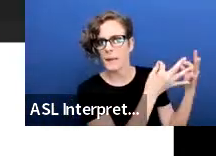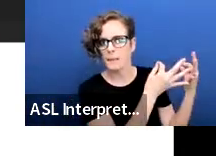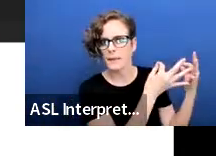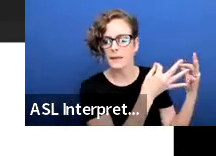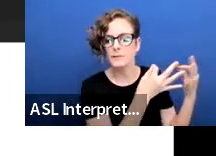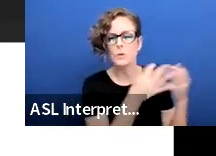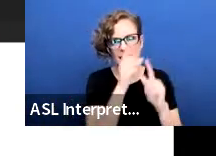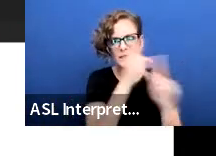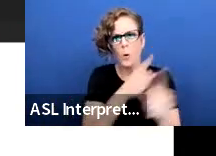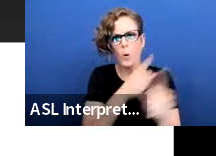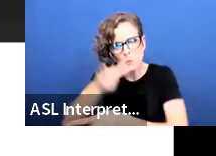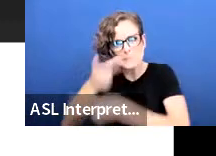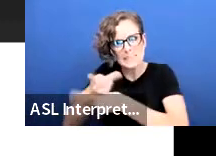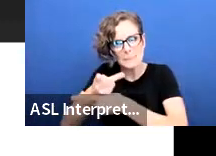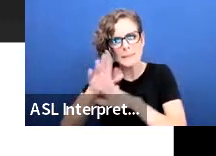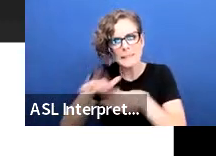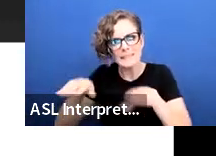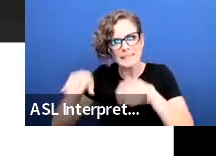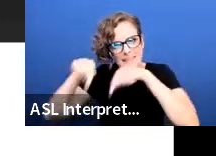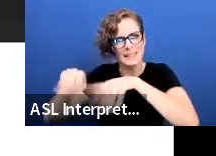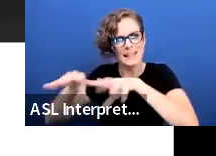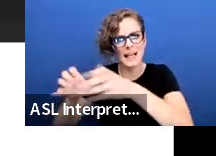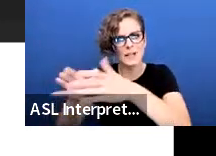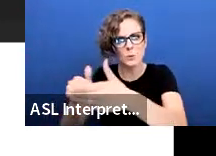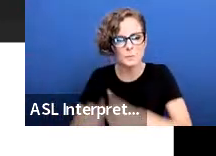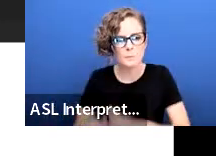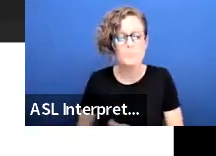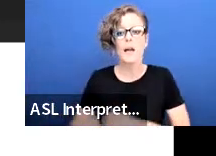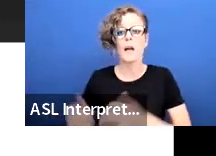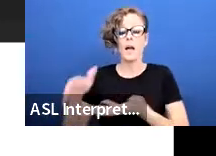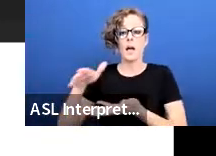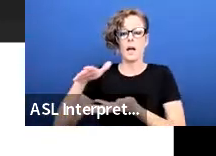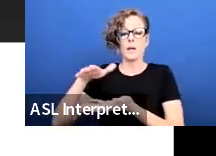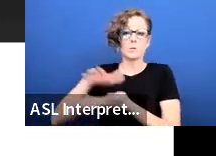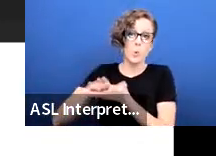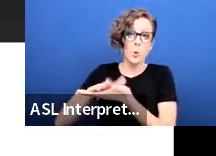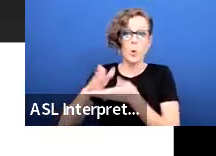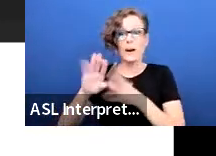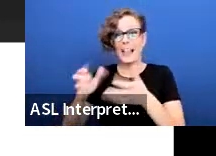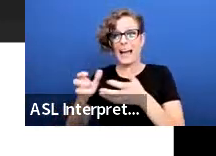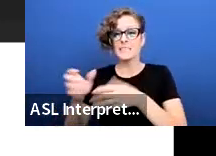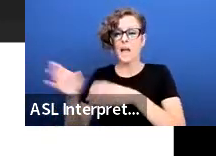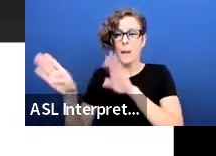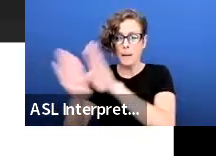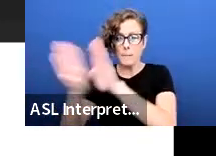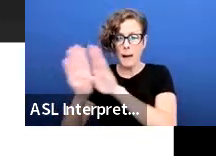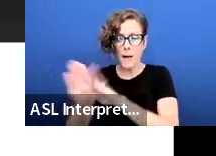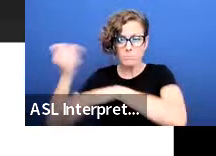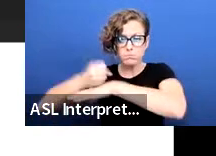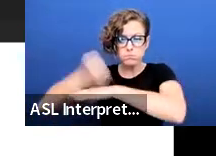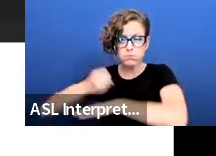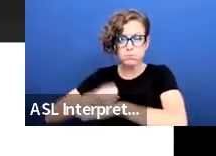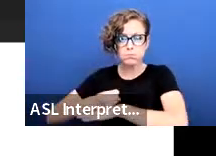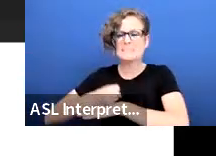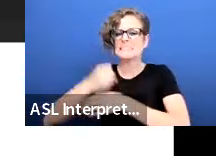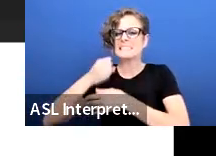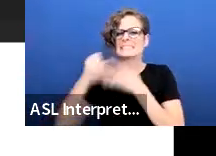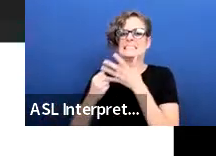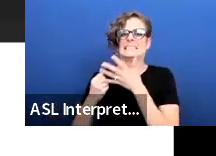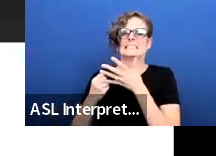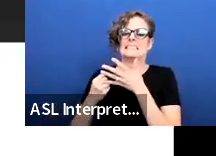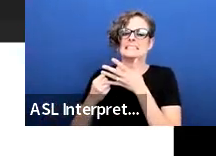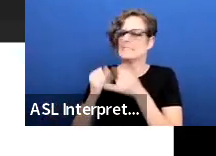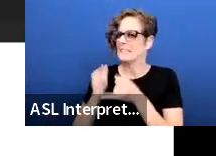to minimize class closures. This is really something that should be used as a last resort. Again, trying to avoid further